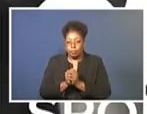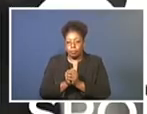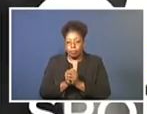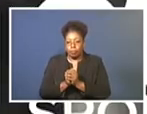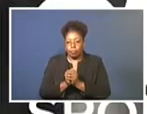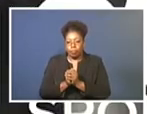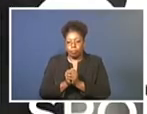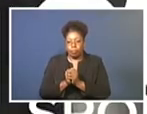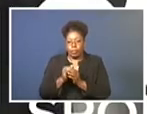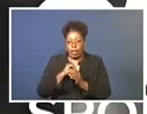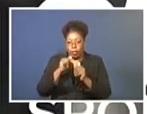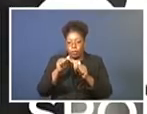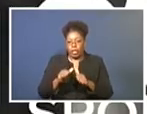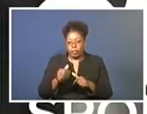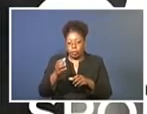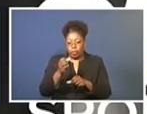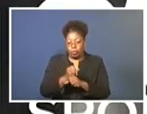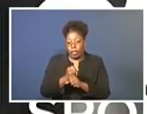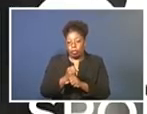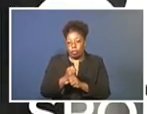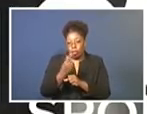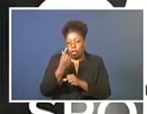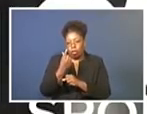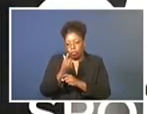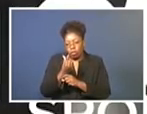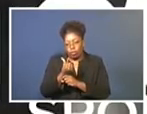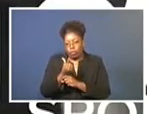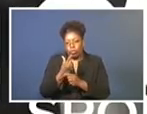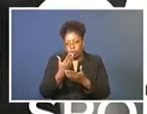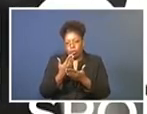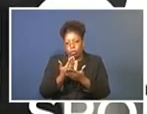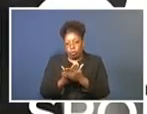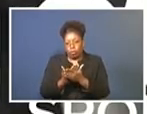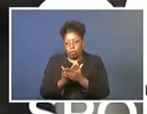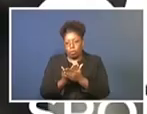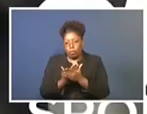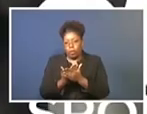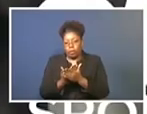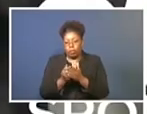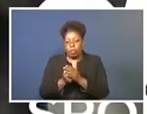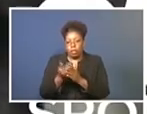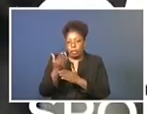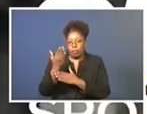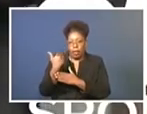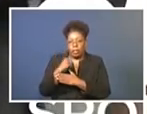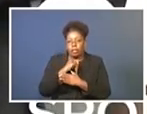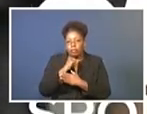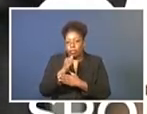team, but I was able to get a few good ones early, find a rhythm quick. But past couple games,